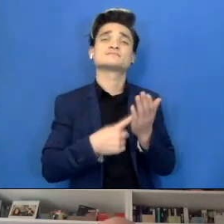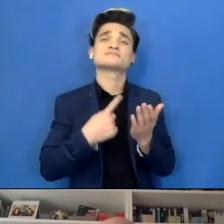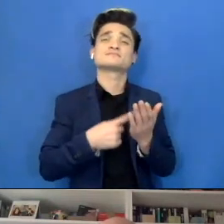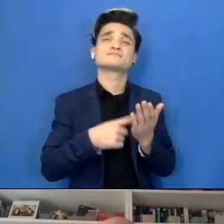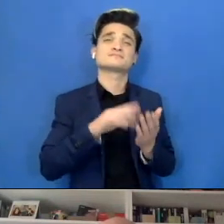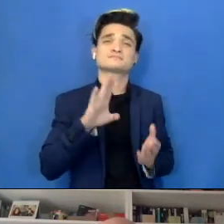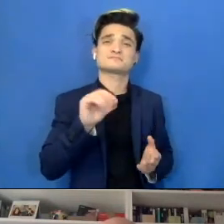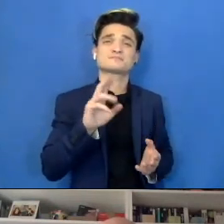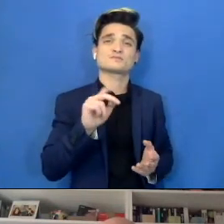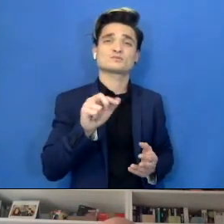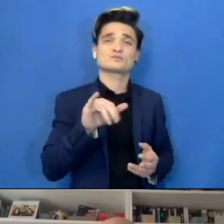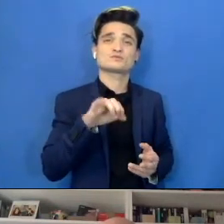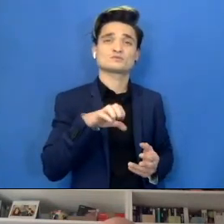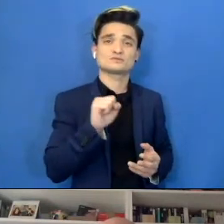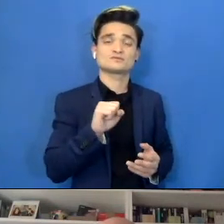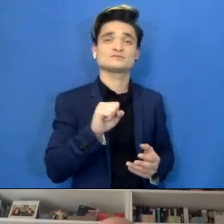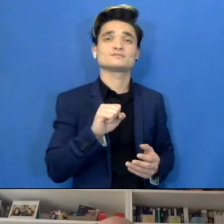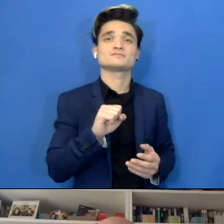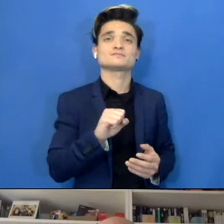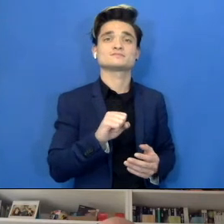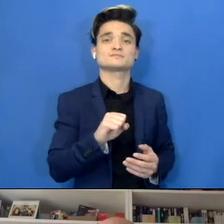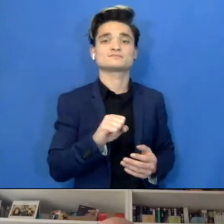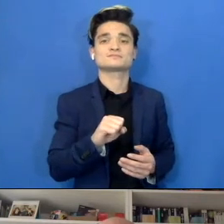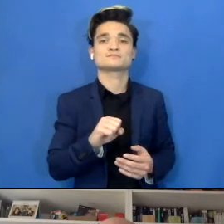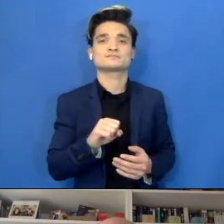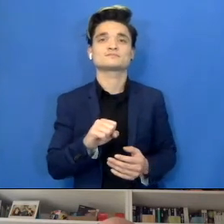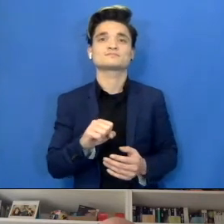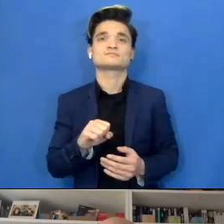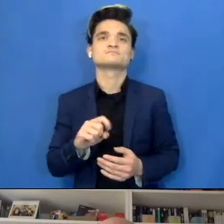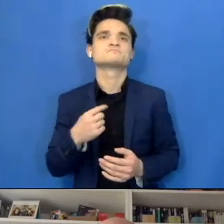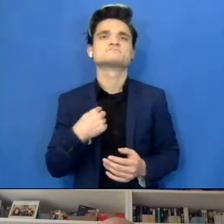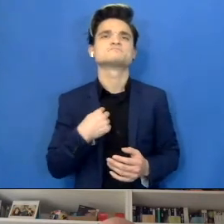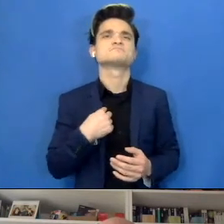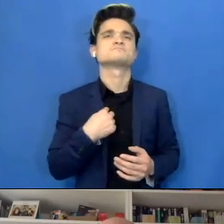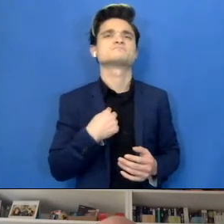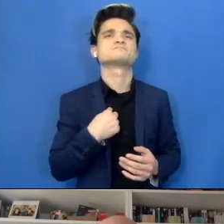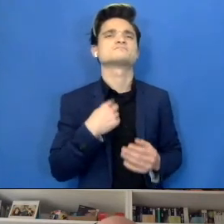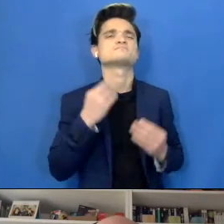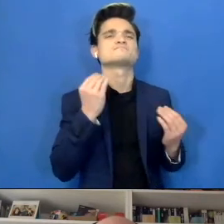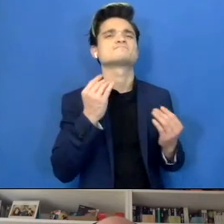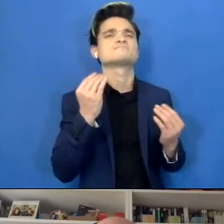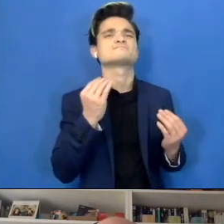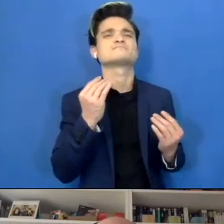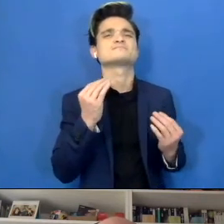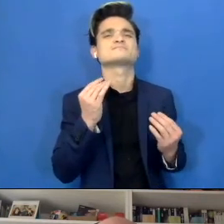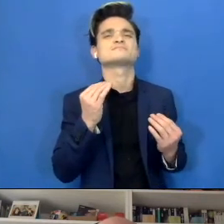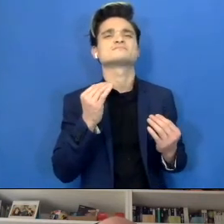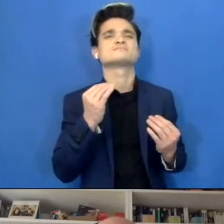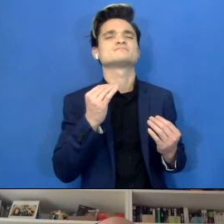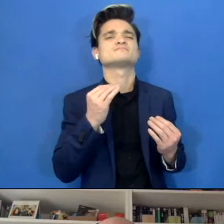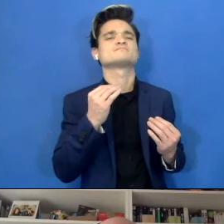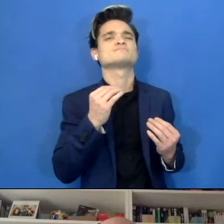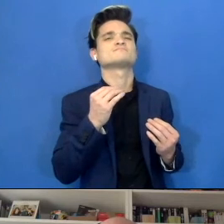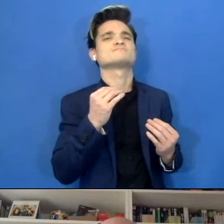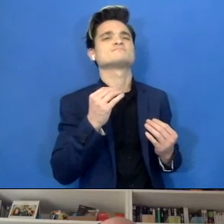One thing I wanted to add, and I slipped away, hold on. Damn it. I was just thinking of something. I said, oh, I should mention that, but I